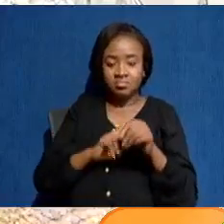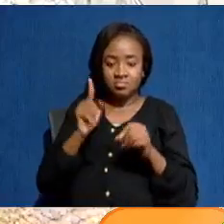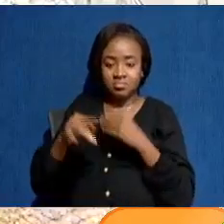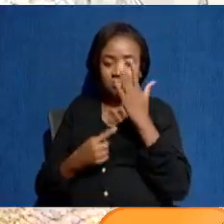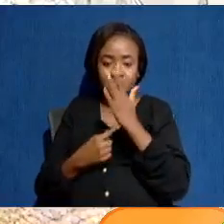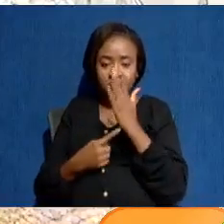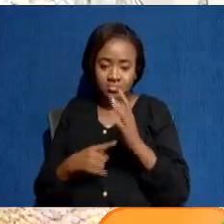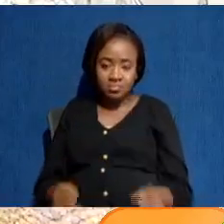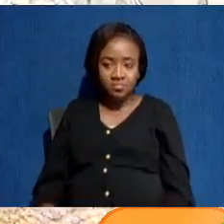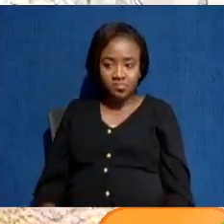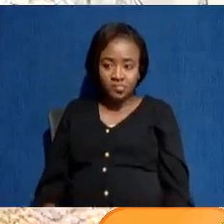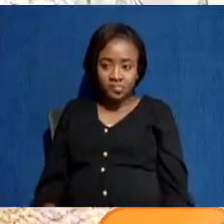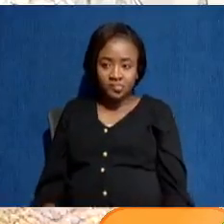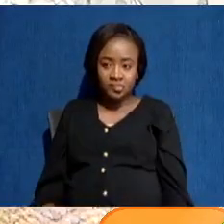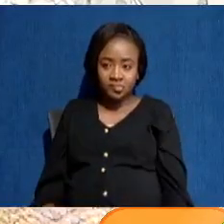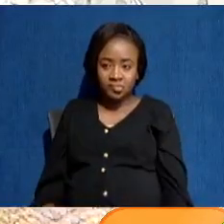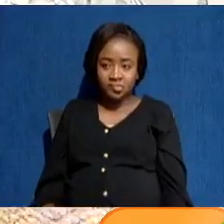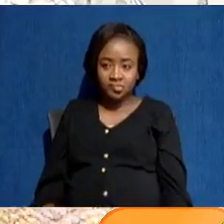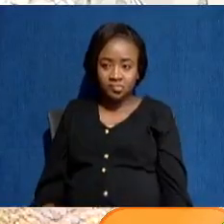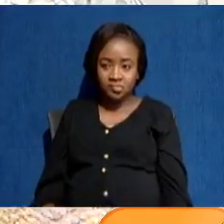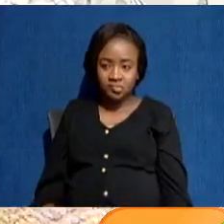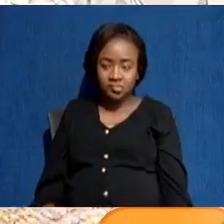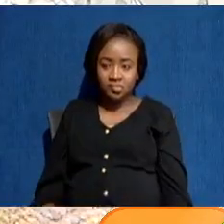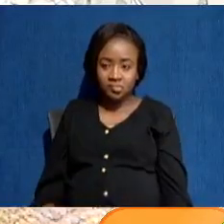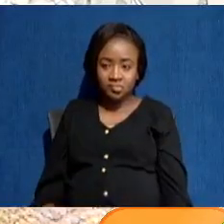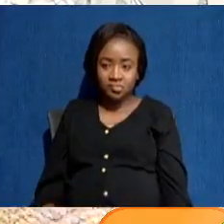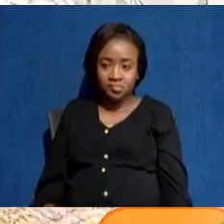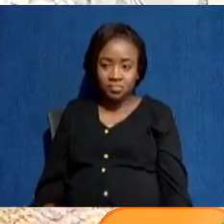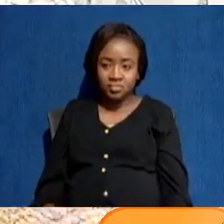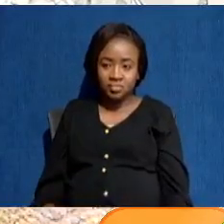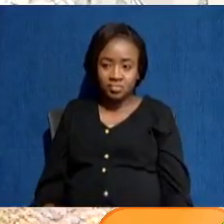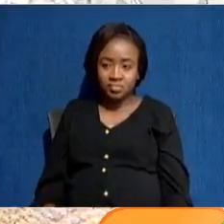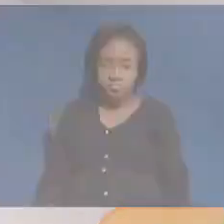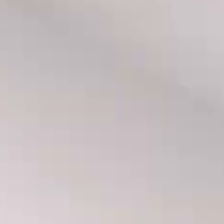no one. Willie Lusige, Citizen TV, Muhanga District in Rwanda.